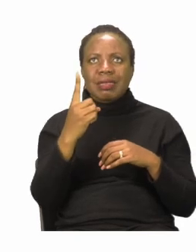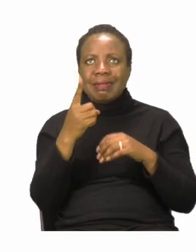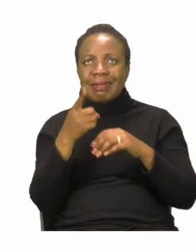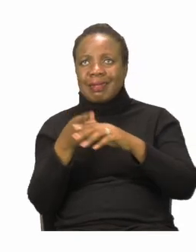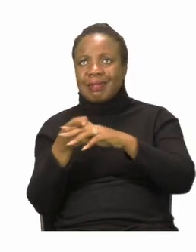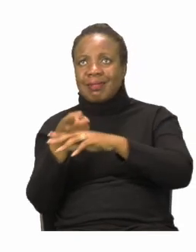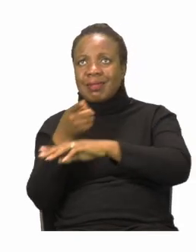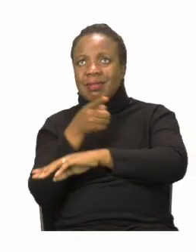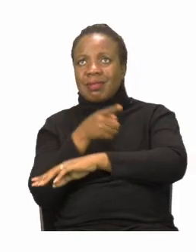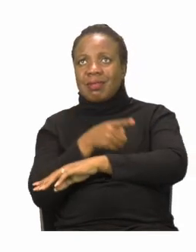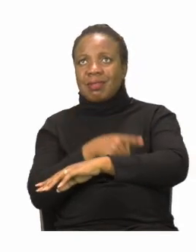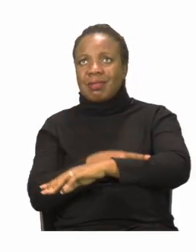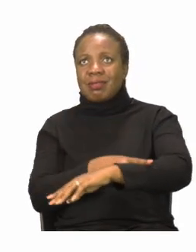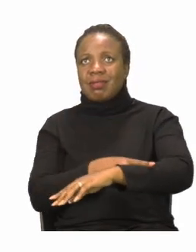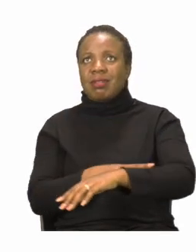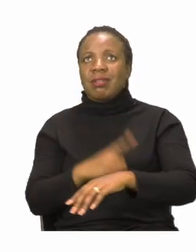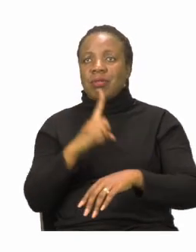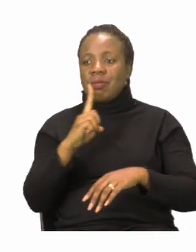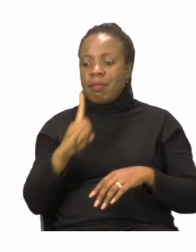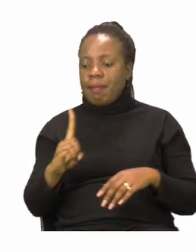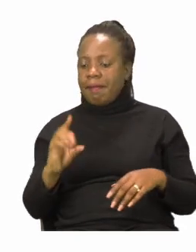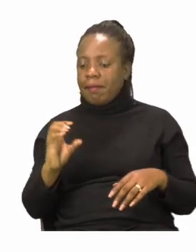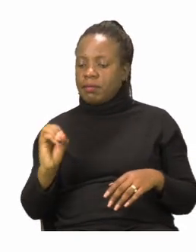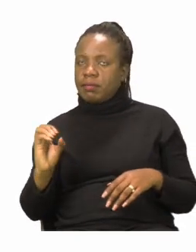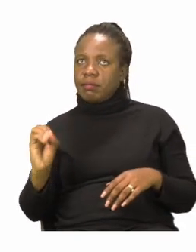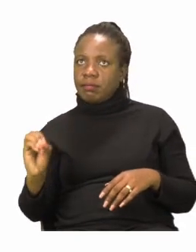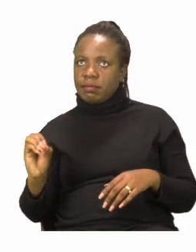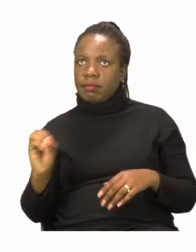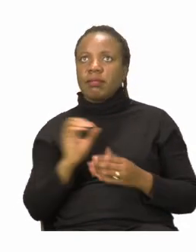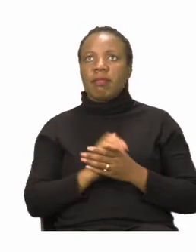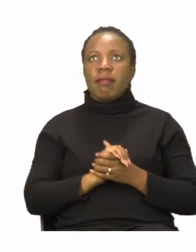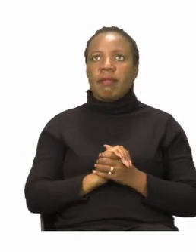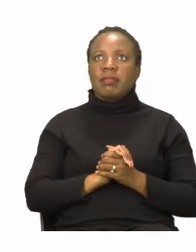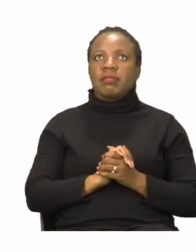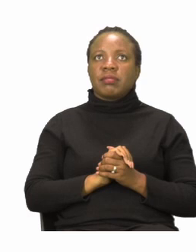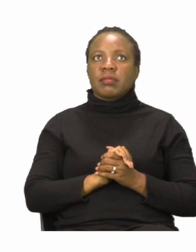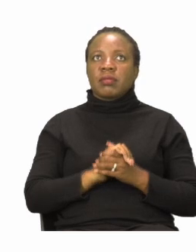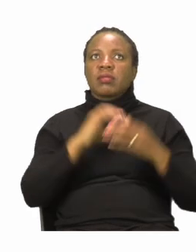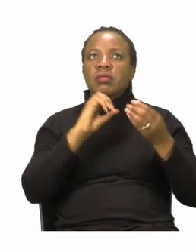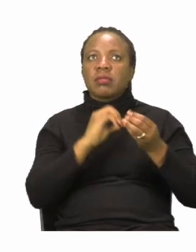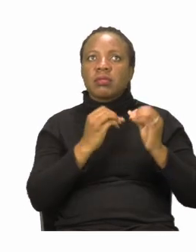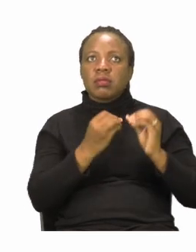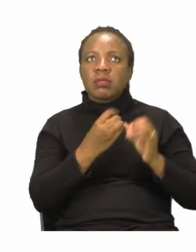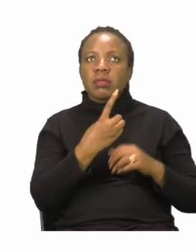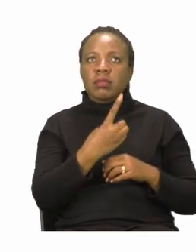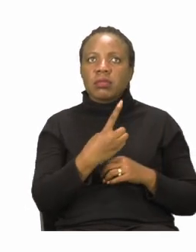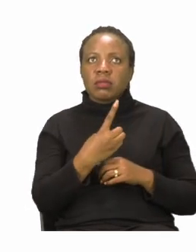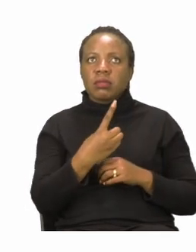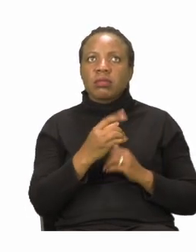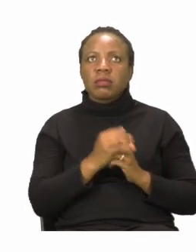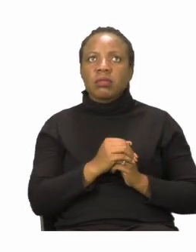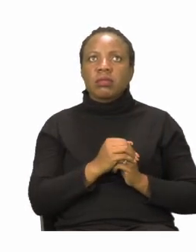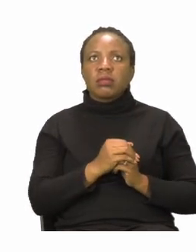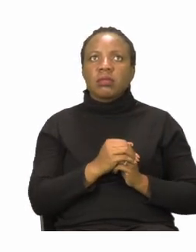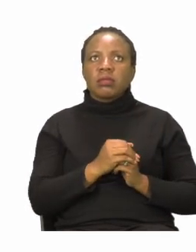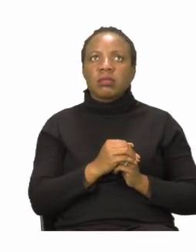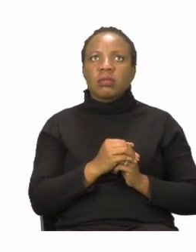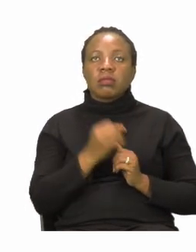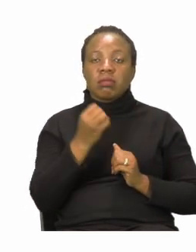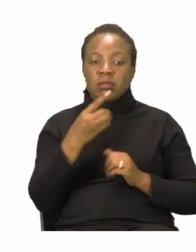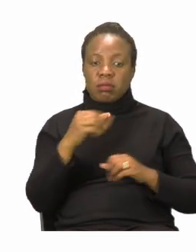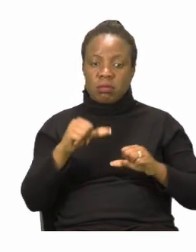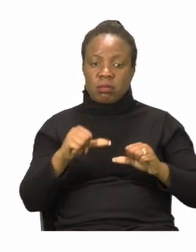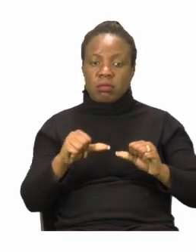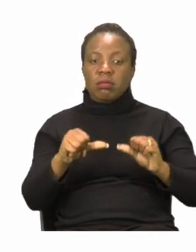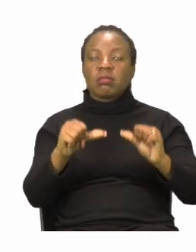100. Okay, now let's move on to number 1. Number 1 says we have to